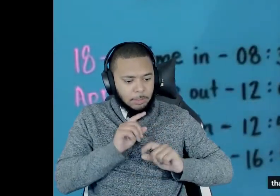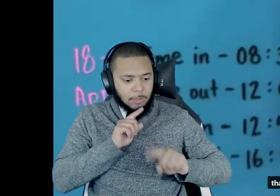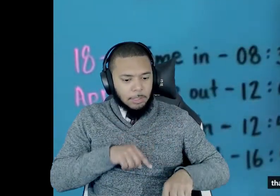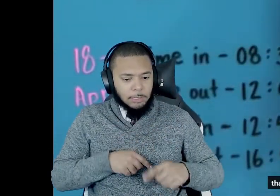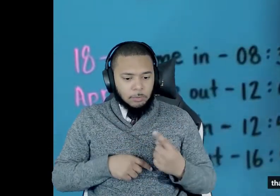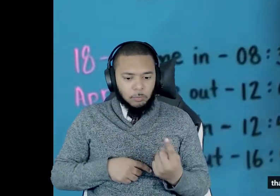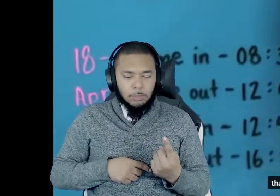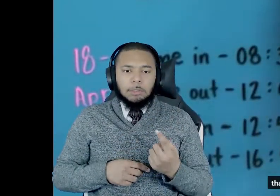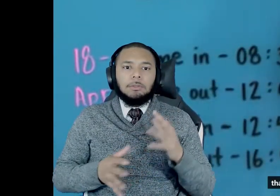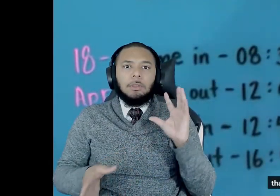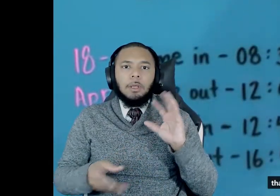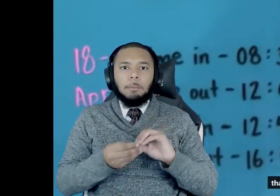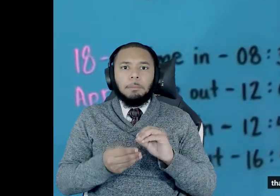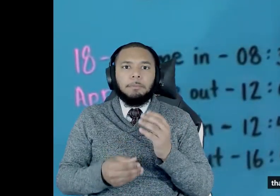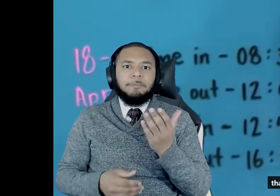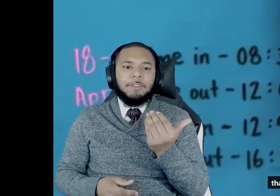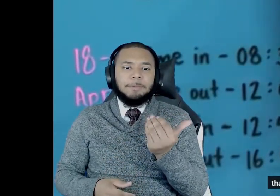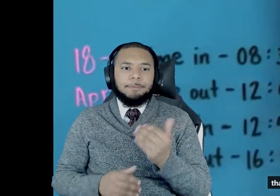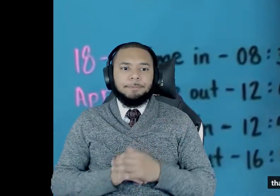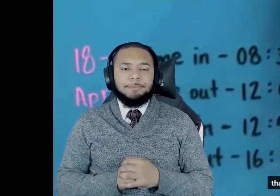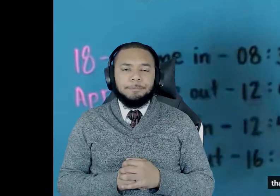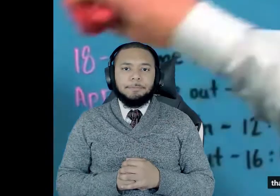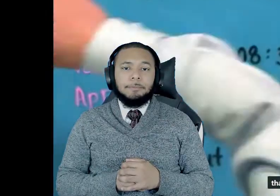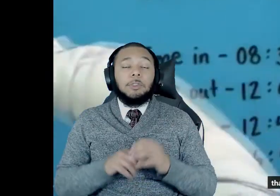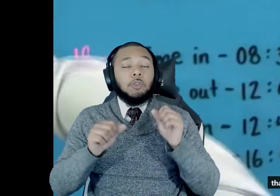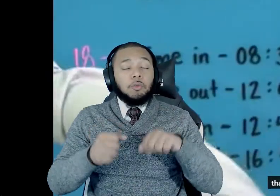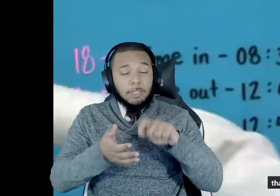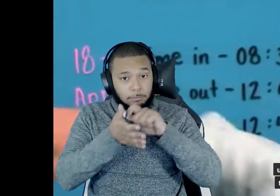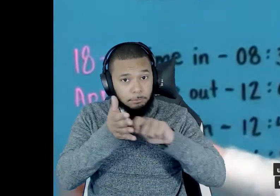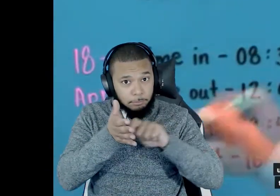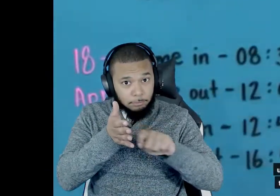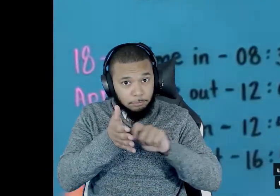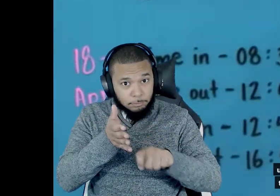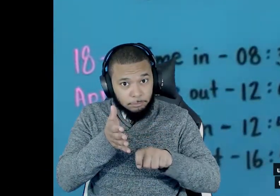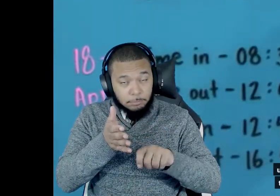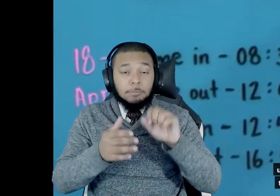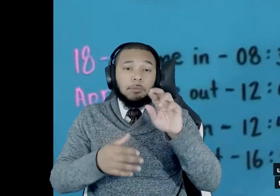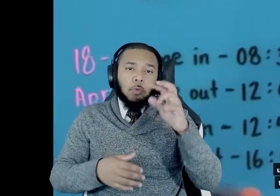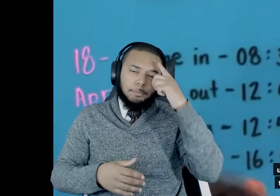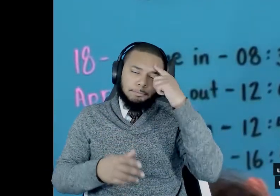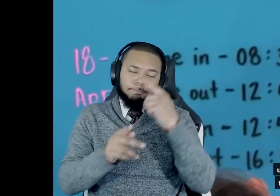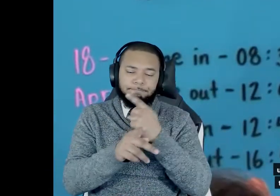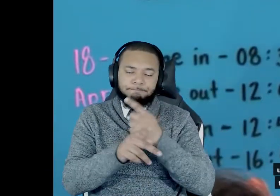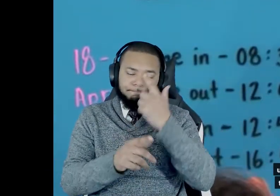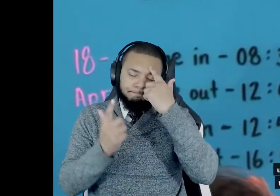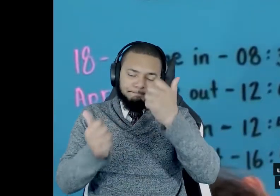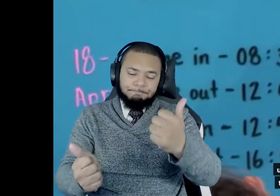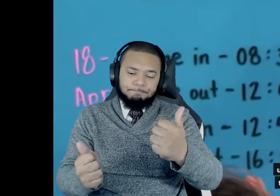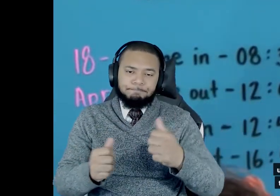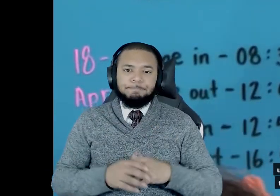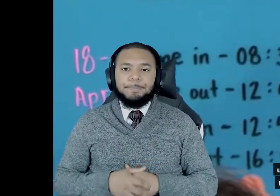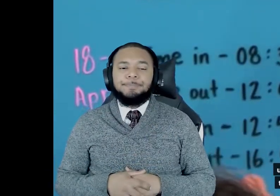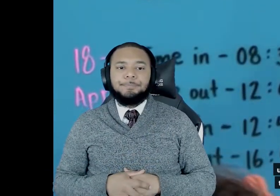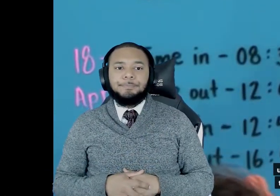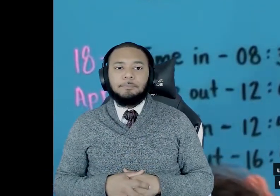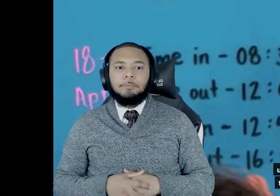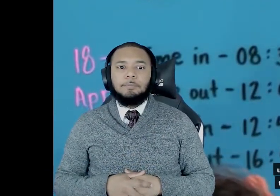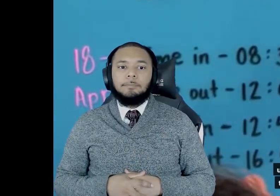mental math skills, or you can use the standard algorithm. So this is 3 hours and 15